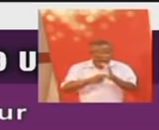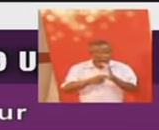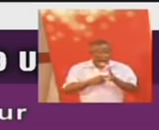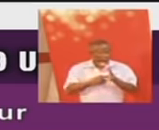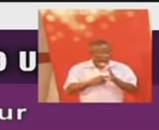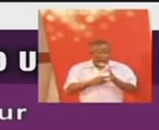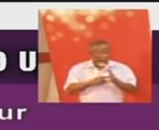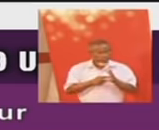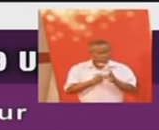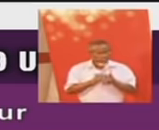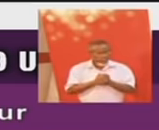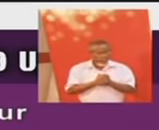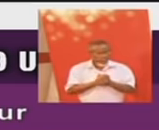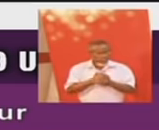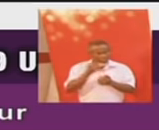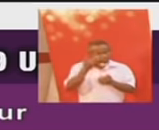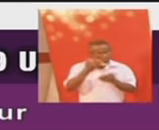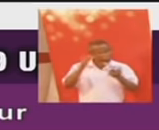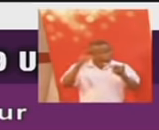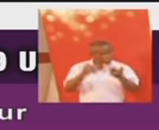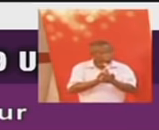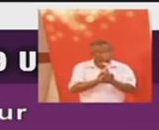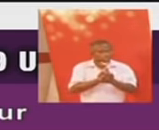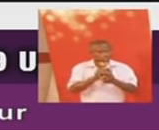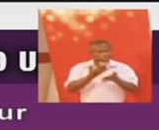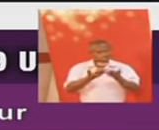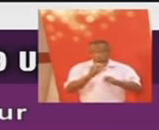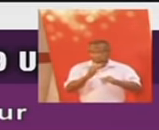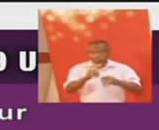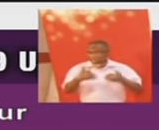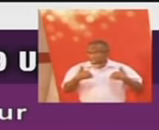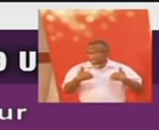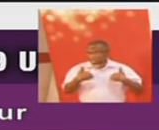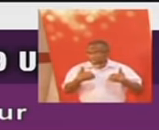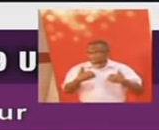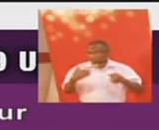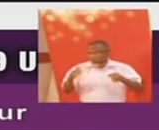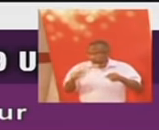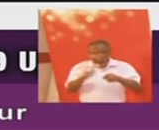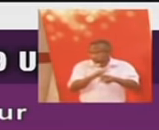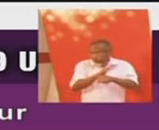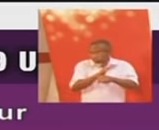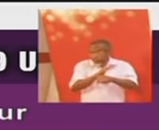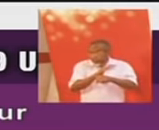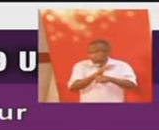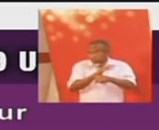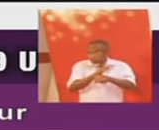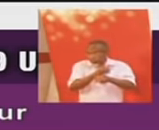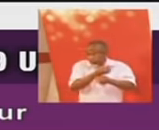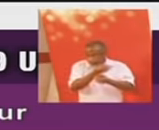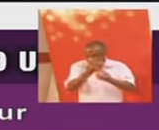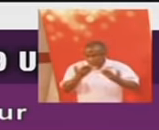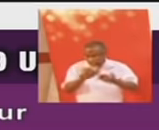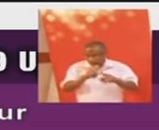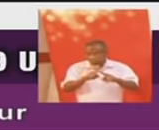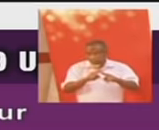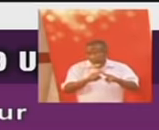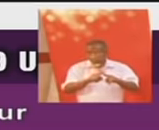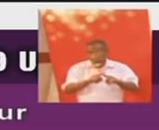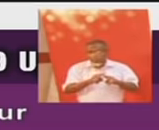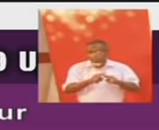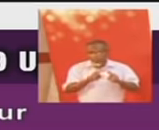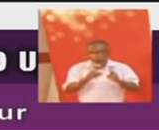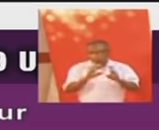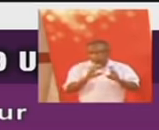very new and we don't have specific data, but based on what we've seen, and maybe Dr. Earl could probably contribute to that as well in terms of what persons